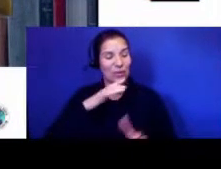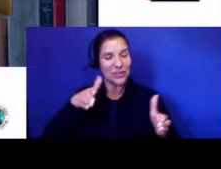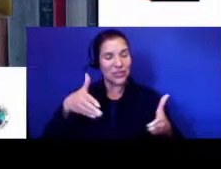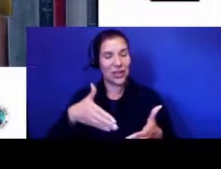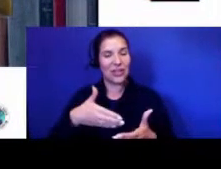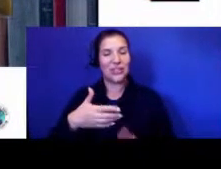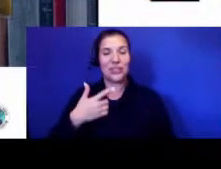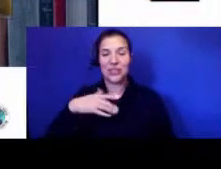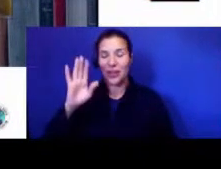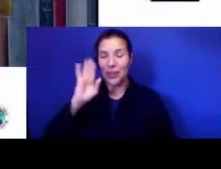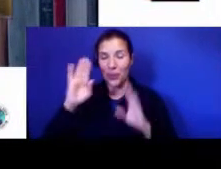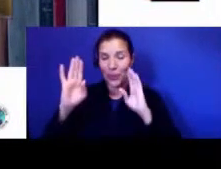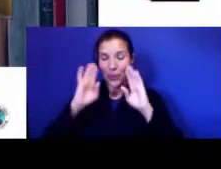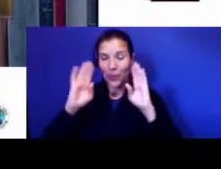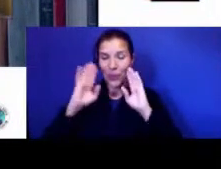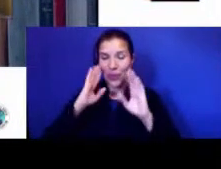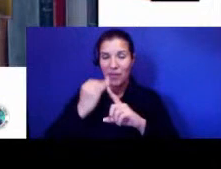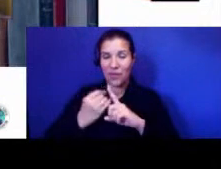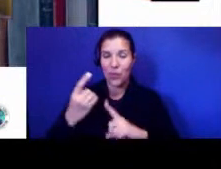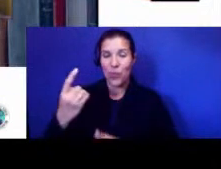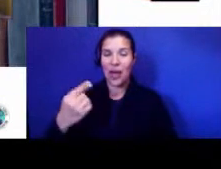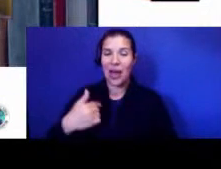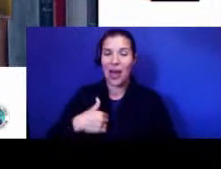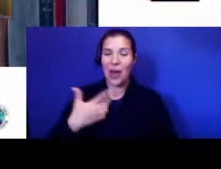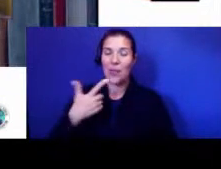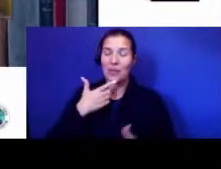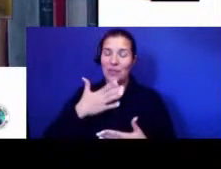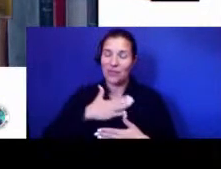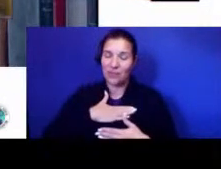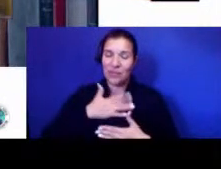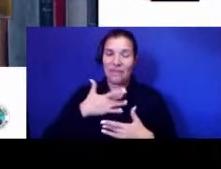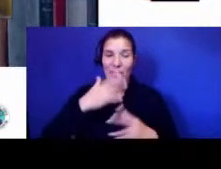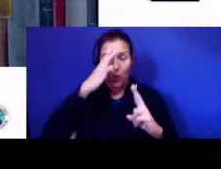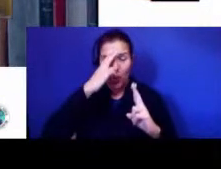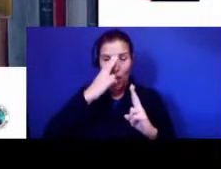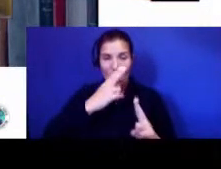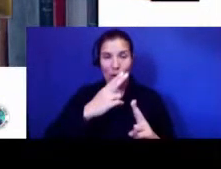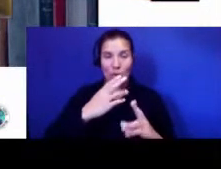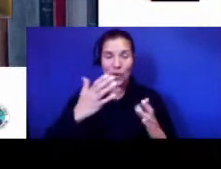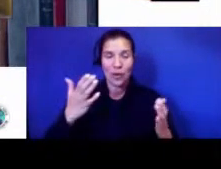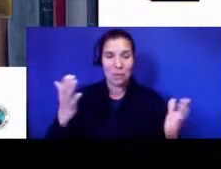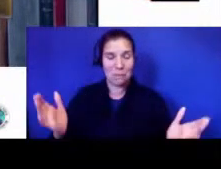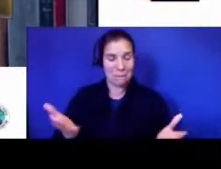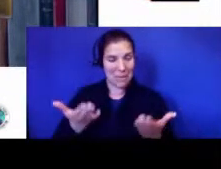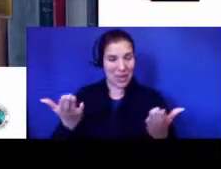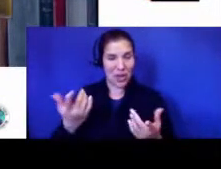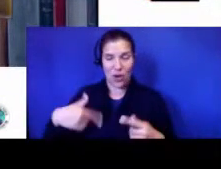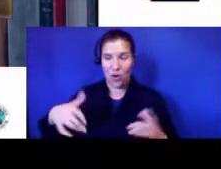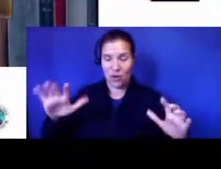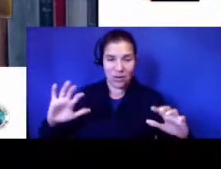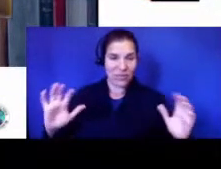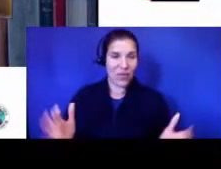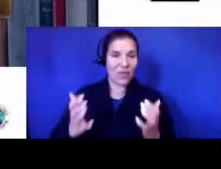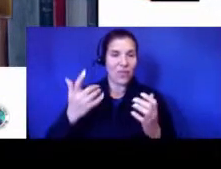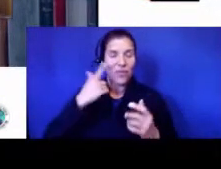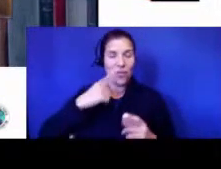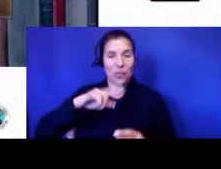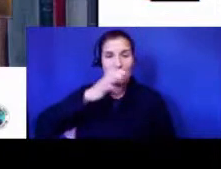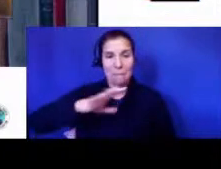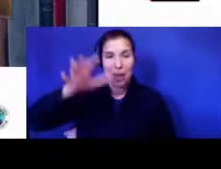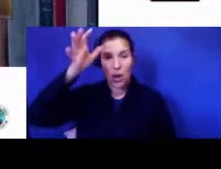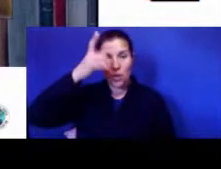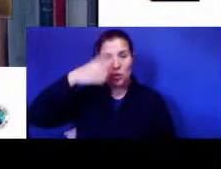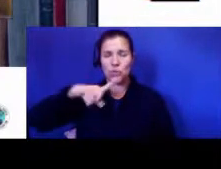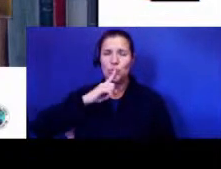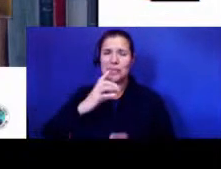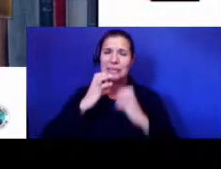evening, everyone. I am extraordinarily honored to be part of this activation of parents across the country who care